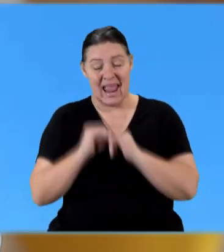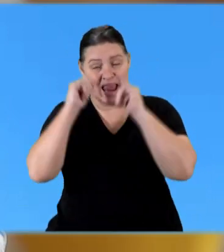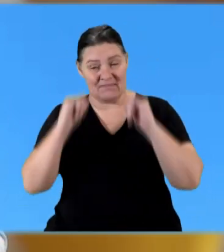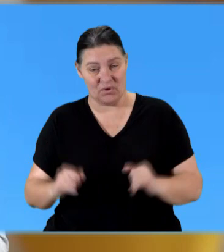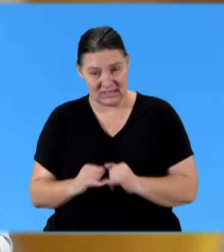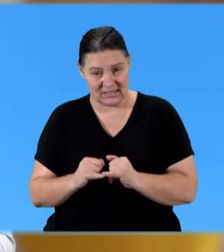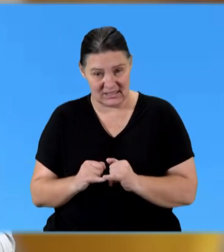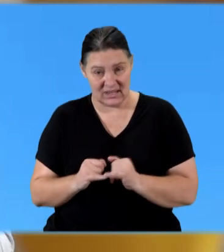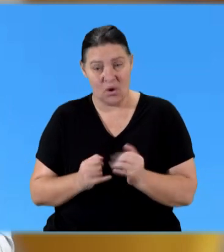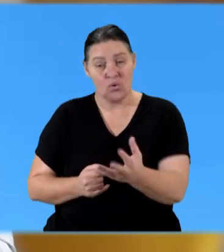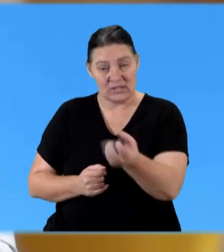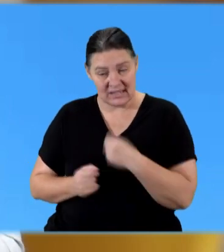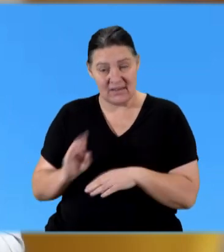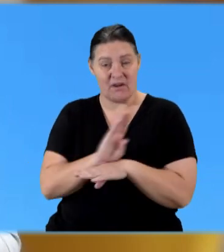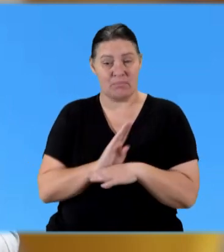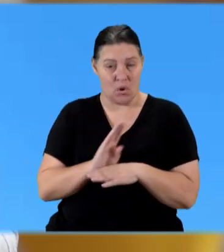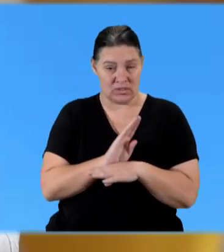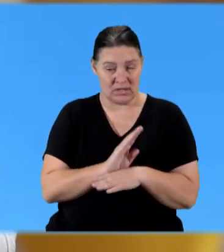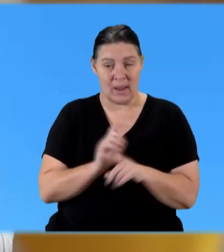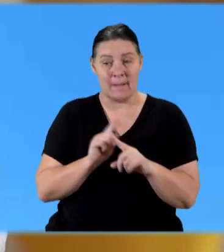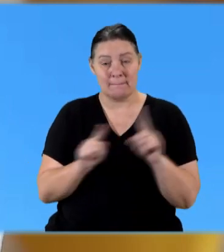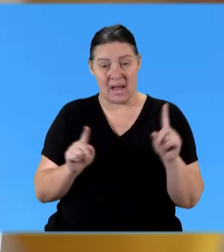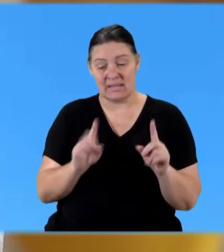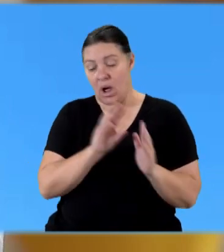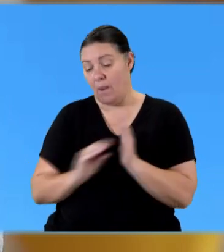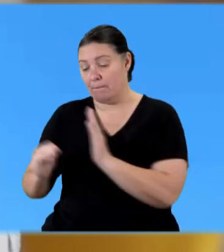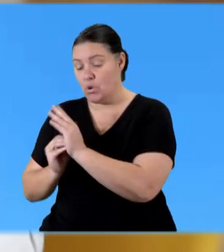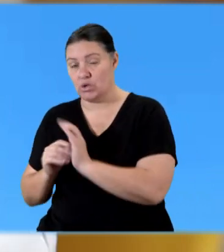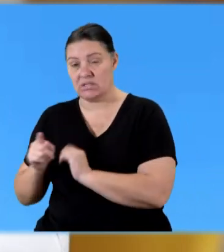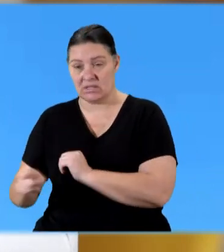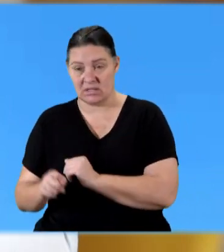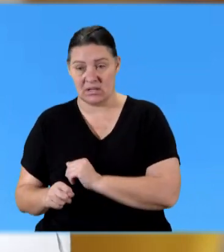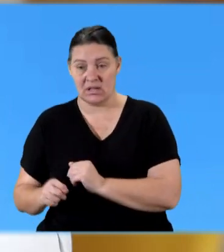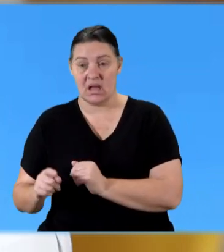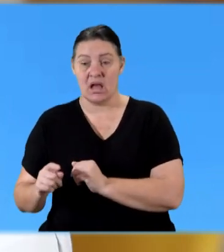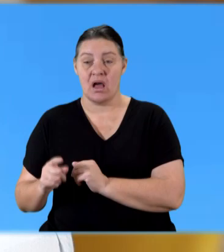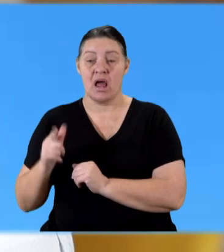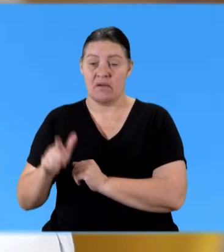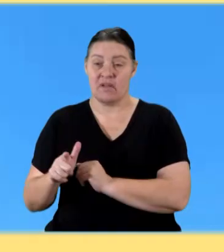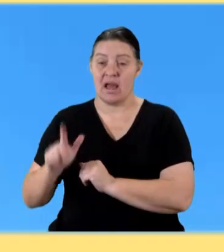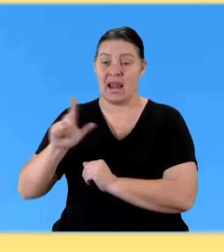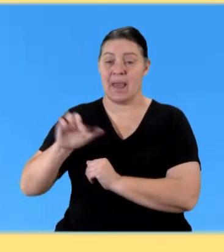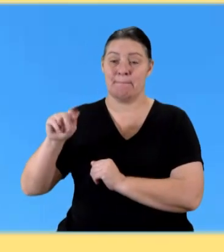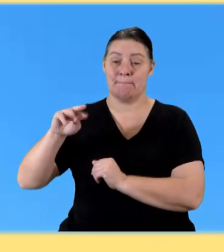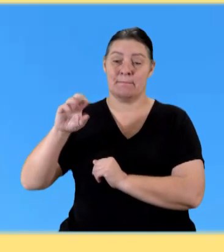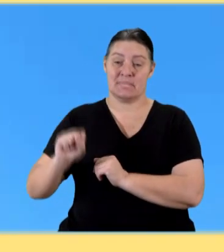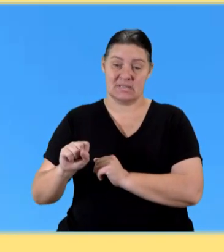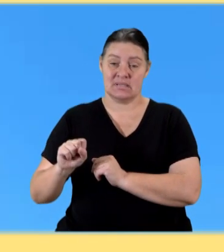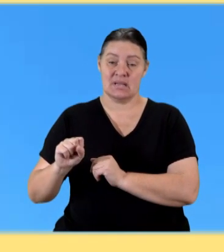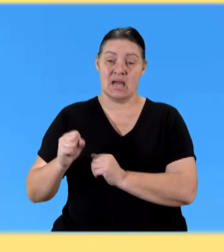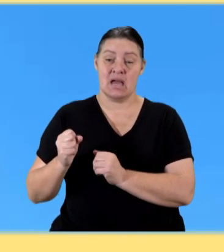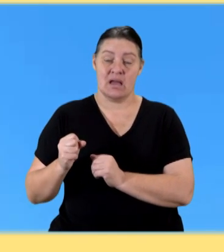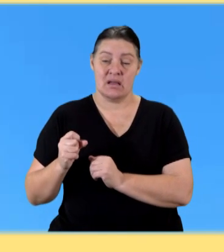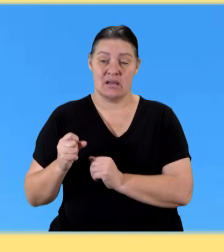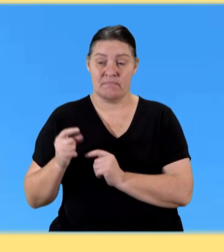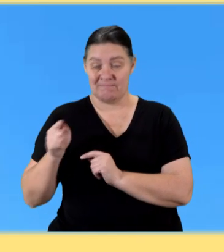is an invoice received from Brown, but it was recorded in the creditors ledger of Lamb Suppliers. So